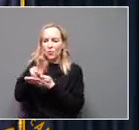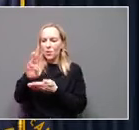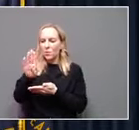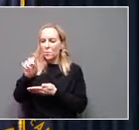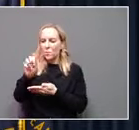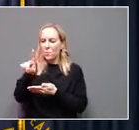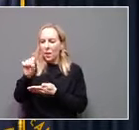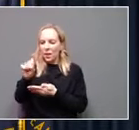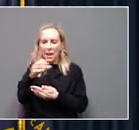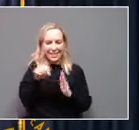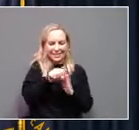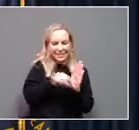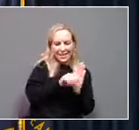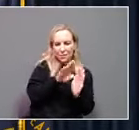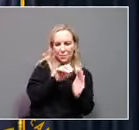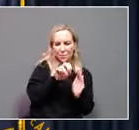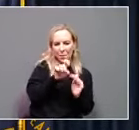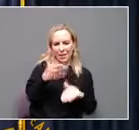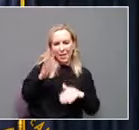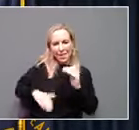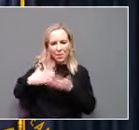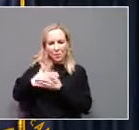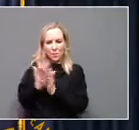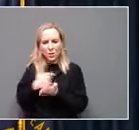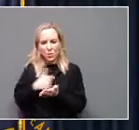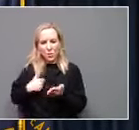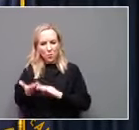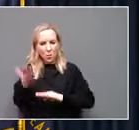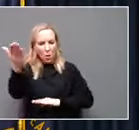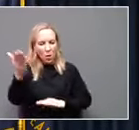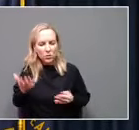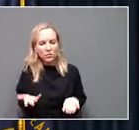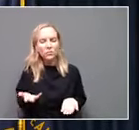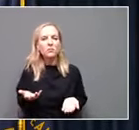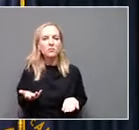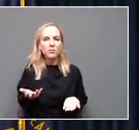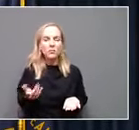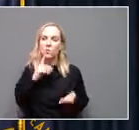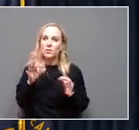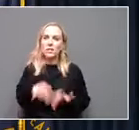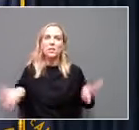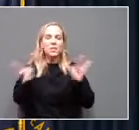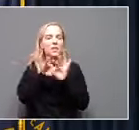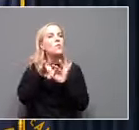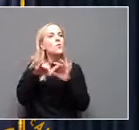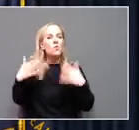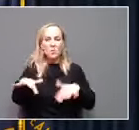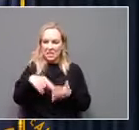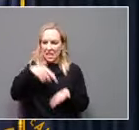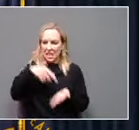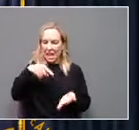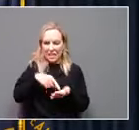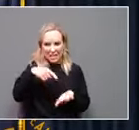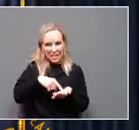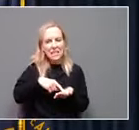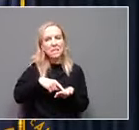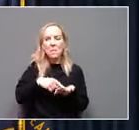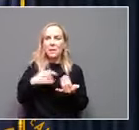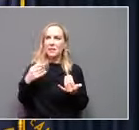the state bonds than the budget that we proposed. I mean, it is a significant amount of debt, especially at a time when we